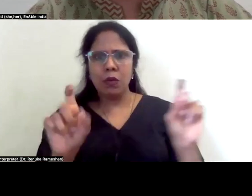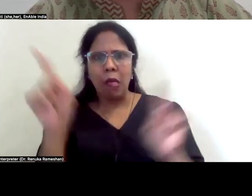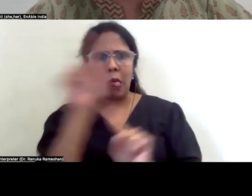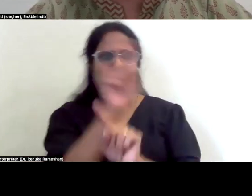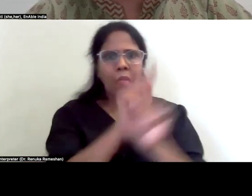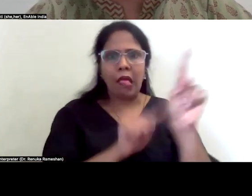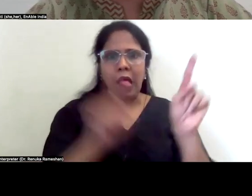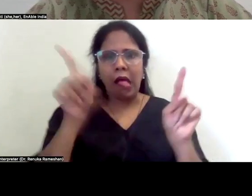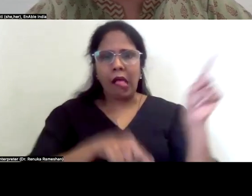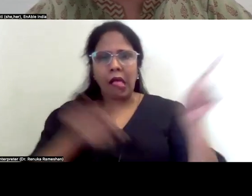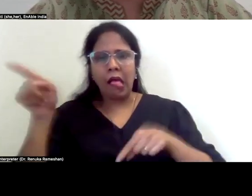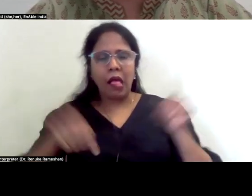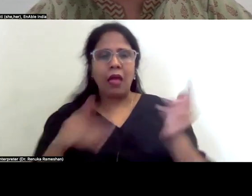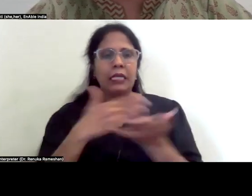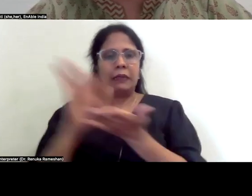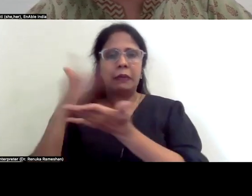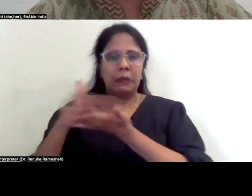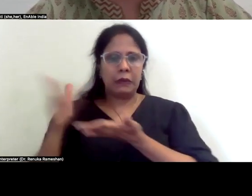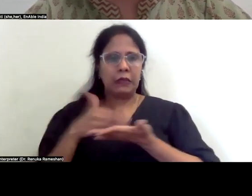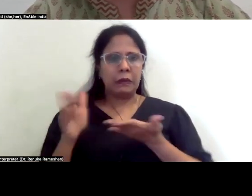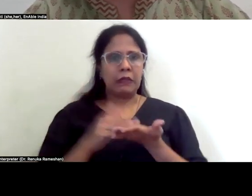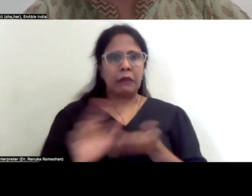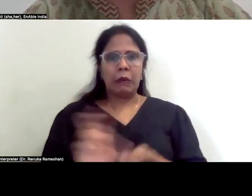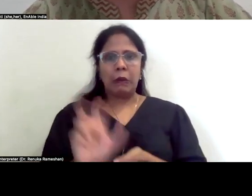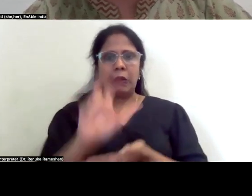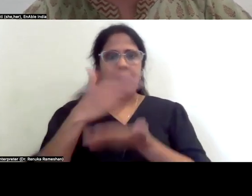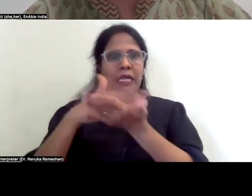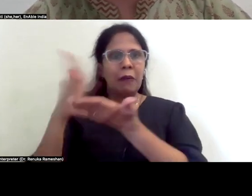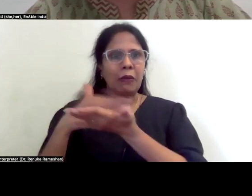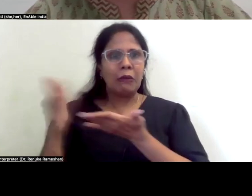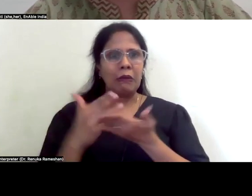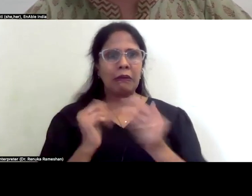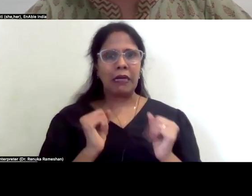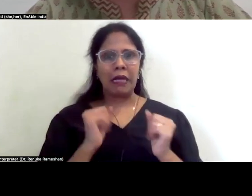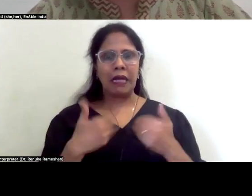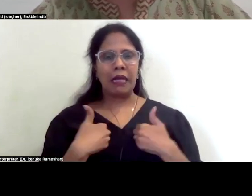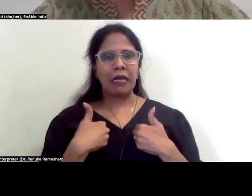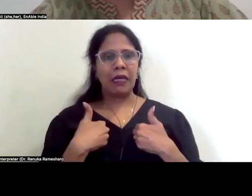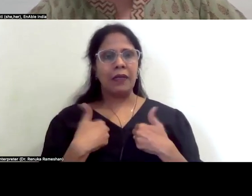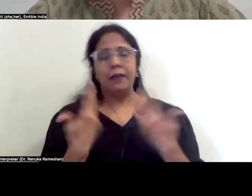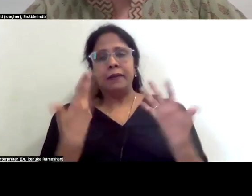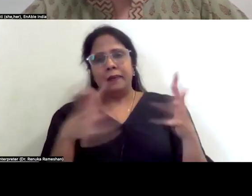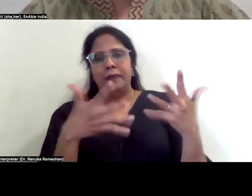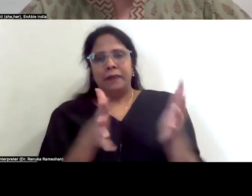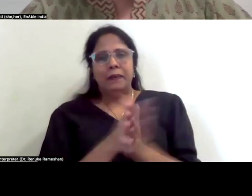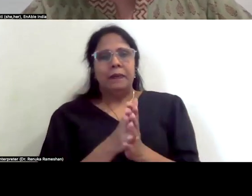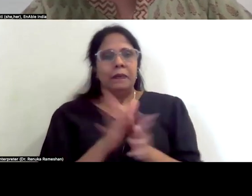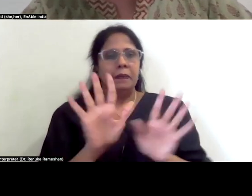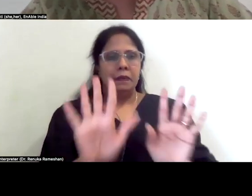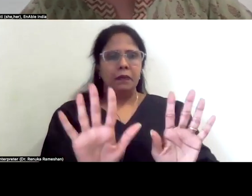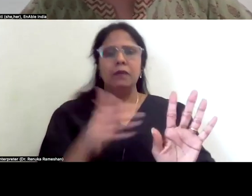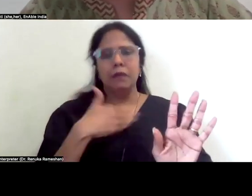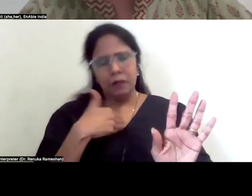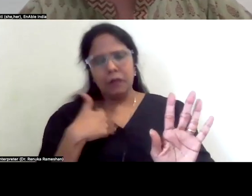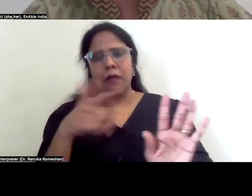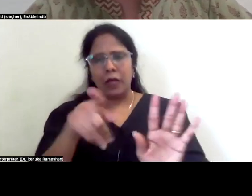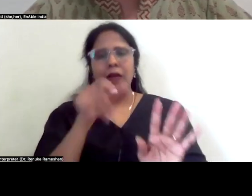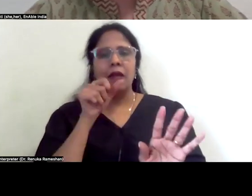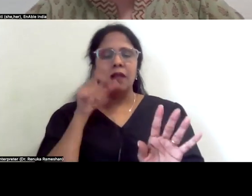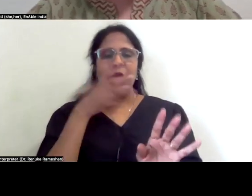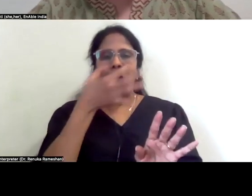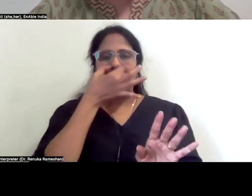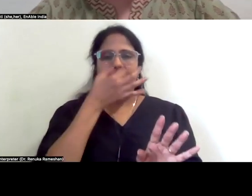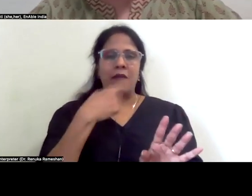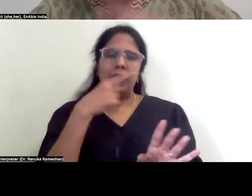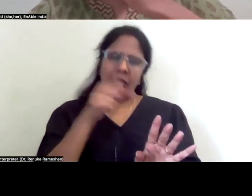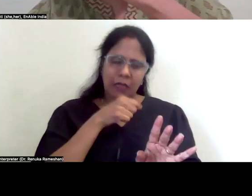No, I'll have to erase it maybe. Let me just see. I'm not able to erase it. Yeah, I don't know Shanti ma'am, we'll work on it. Just give us a minute.